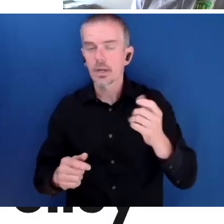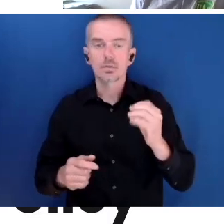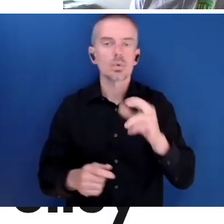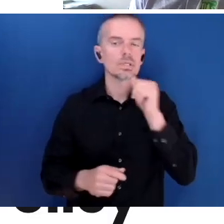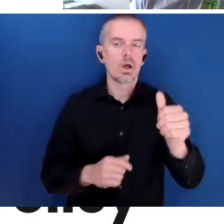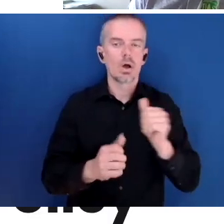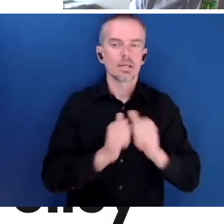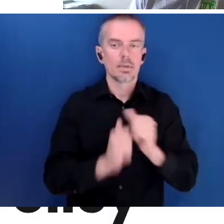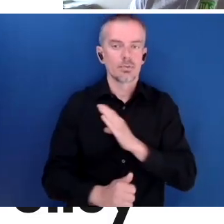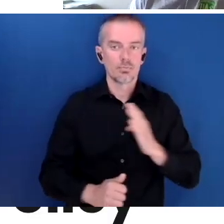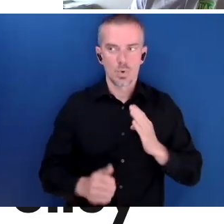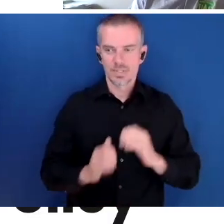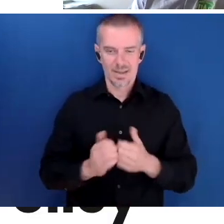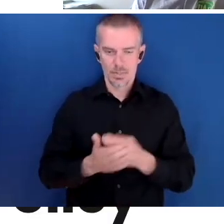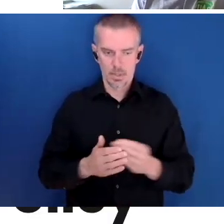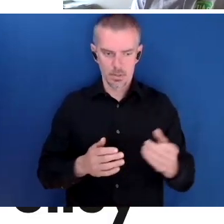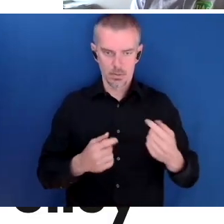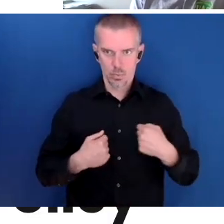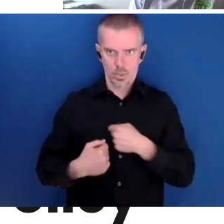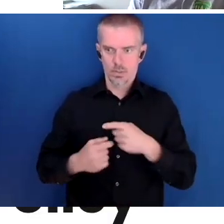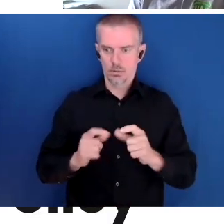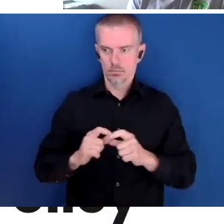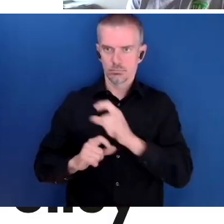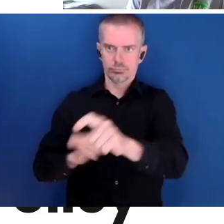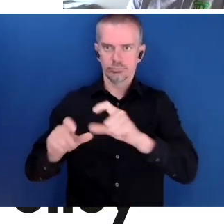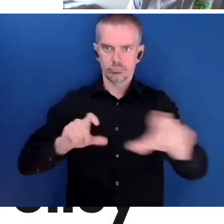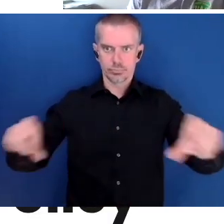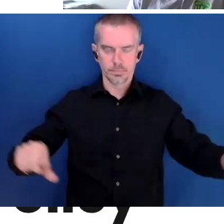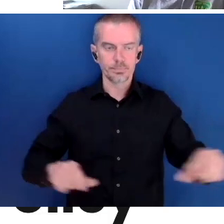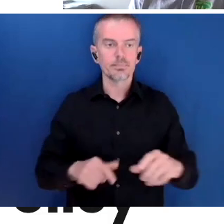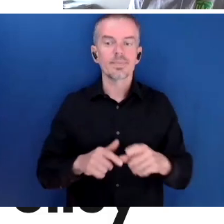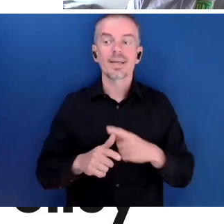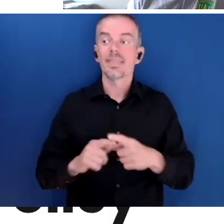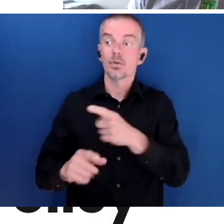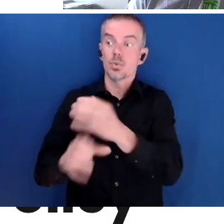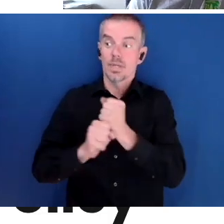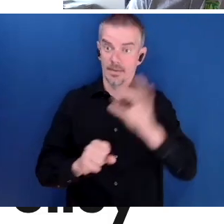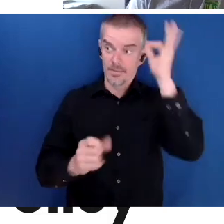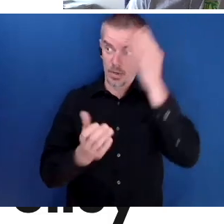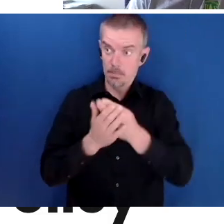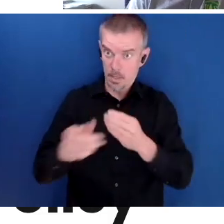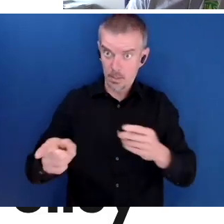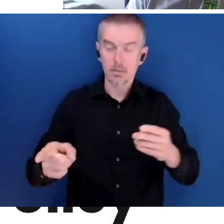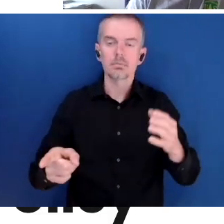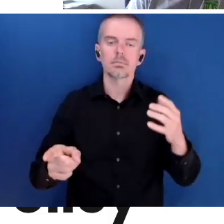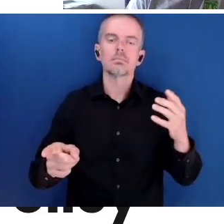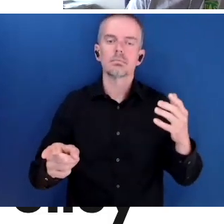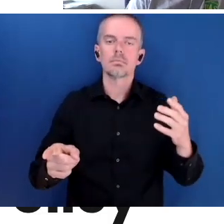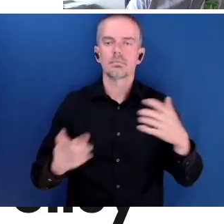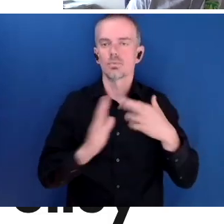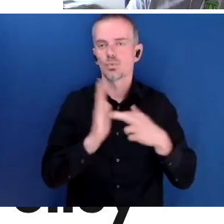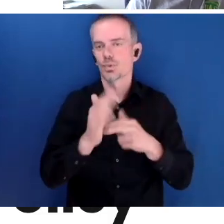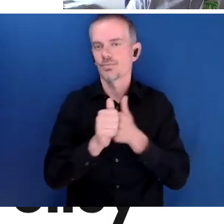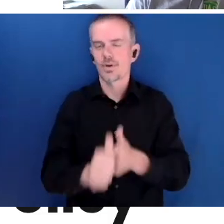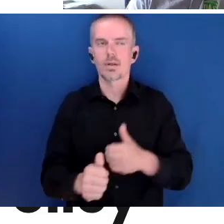awards. And then also establish those requirements that are put on recipients of federal funds. For instance, audits and